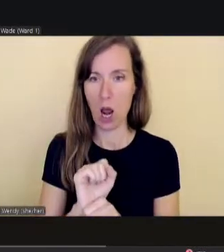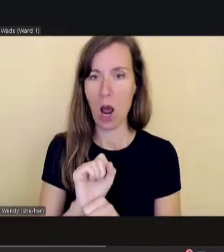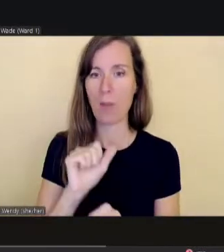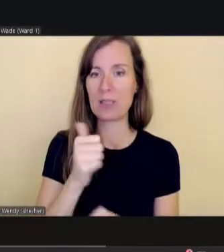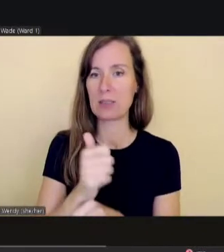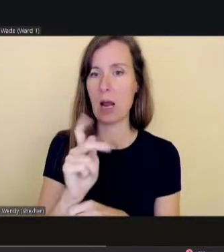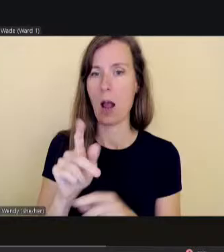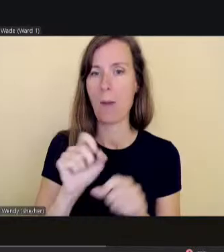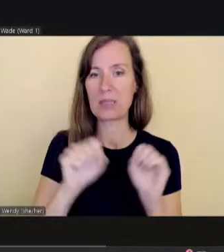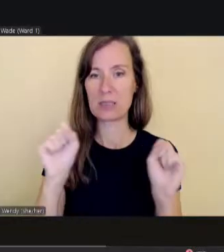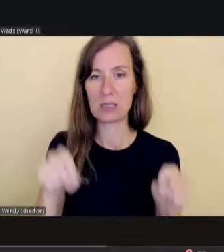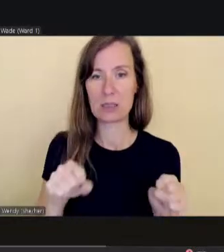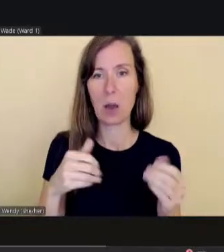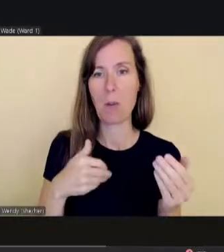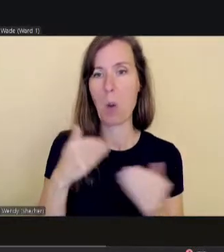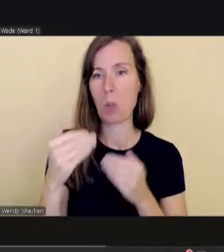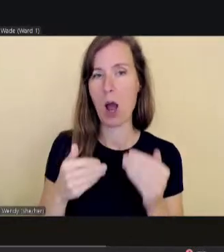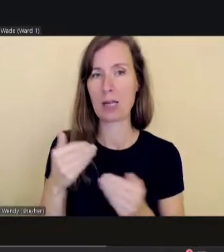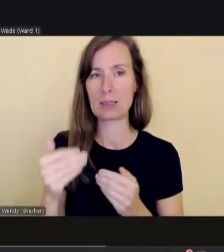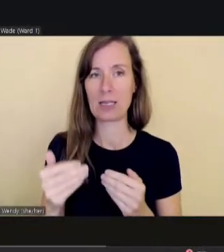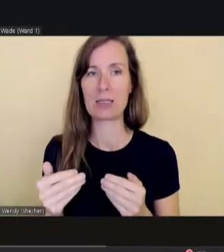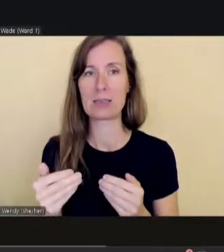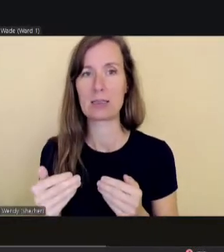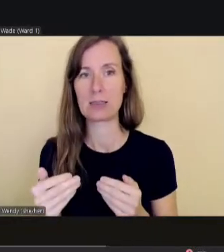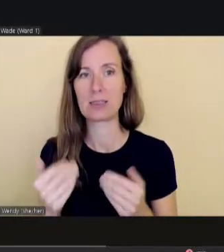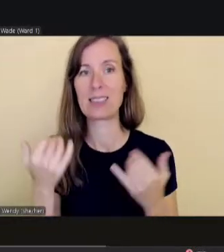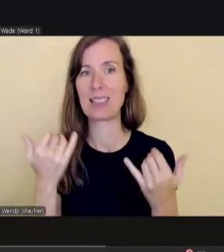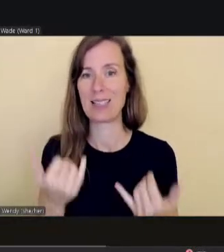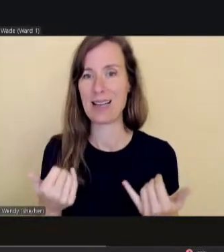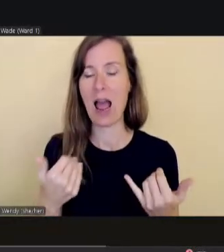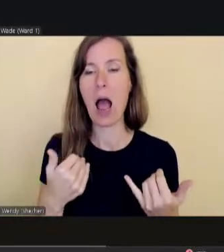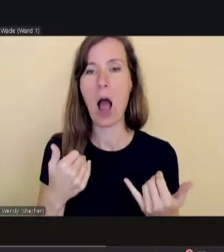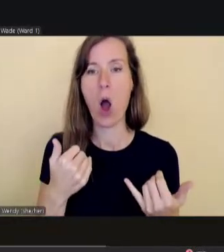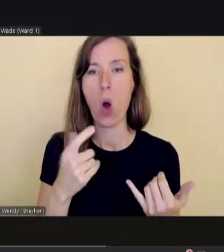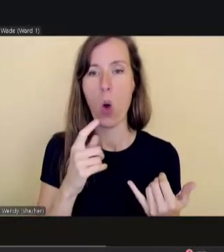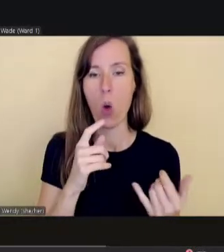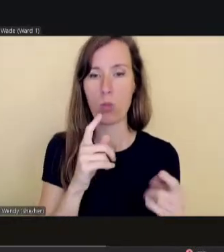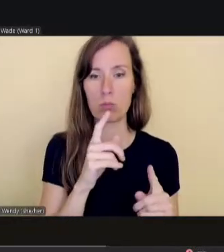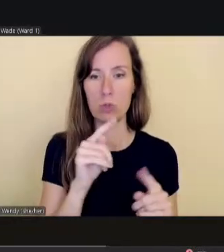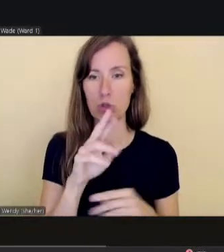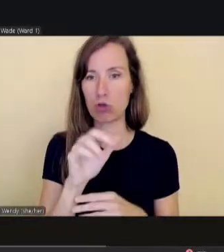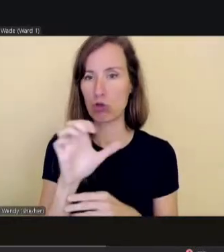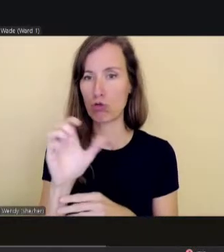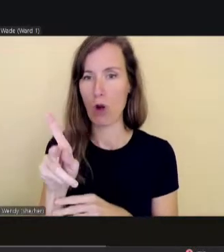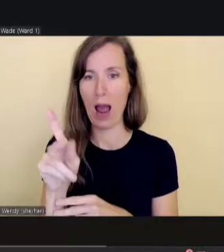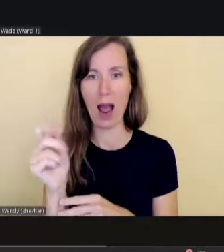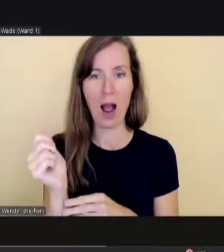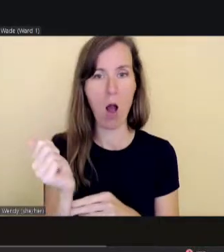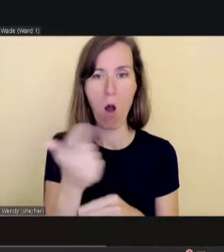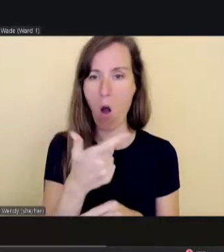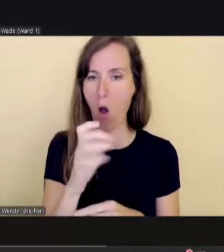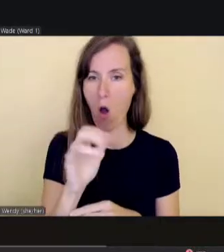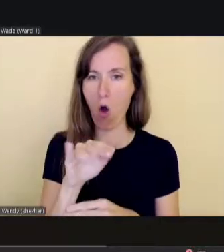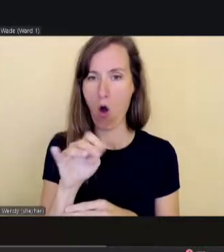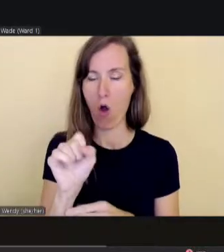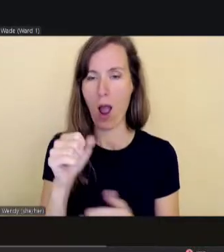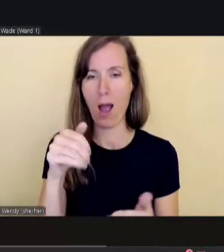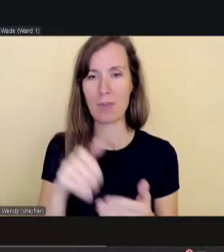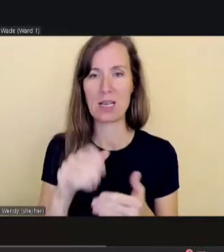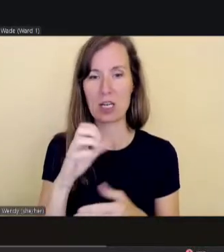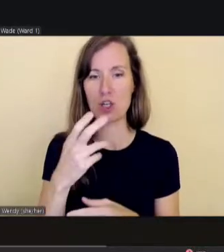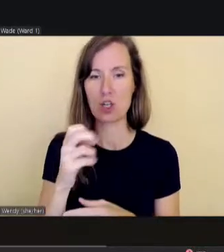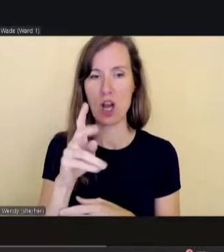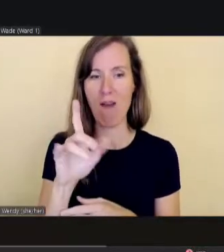systems and processes in place. We now track every one of the crimes in the town of Cheverly. And moving